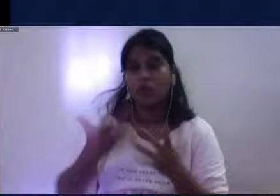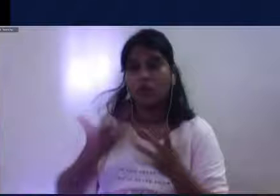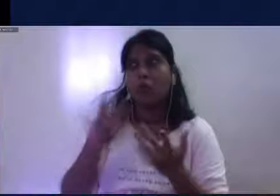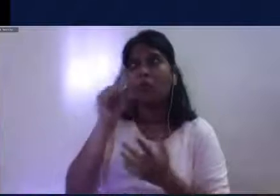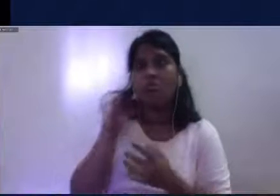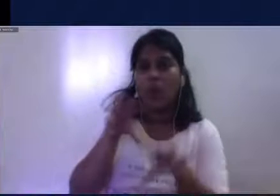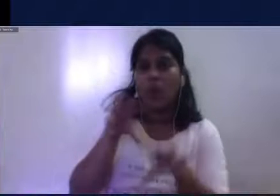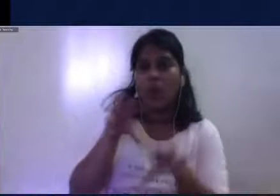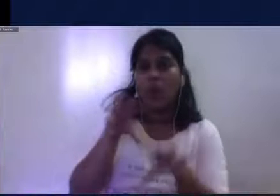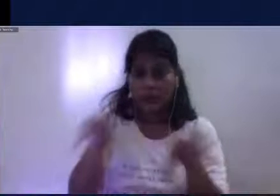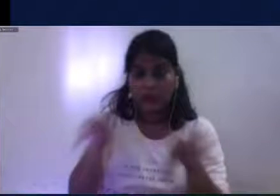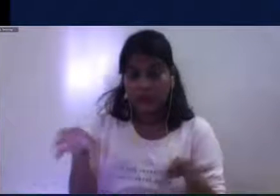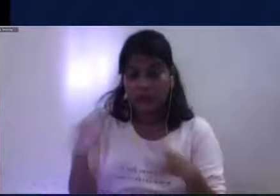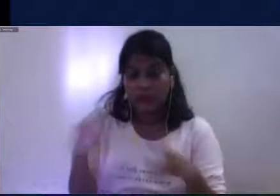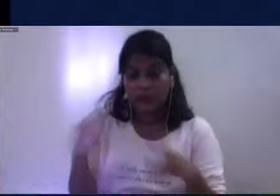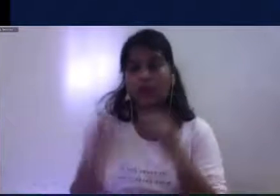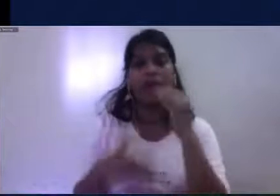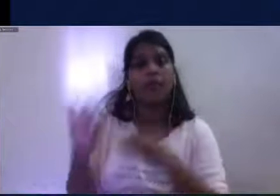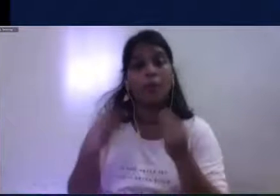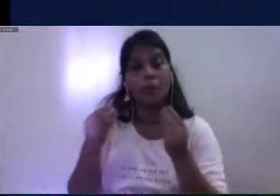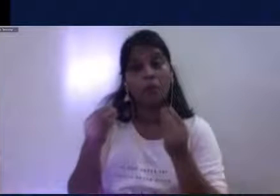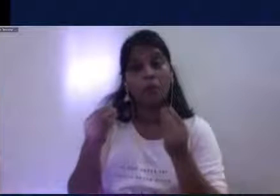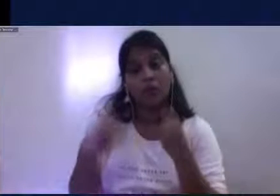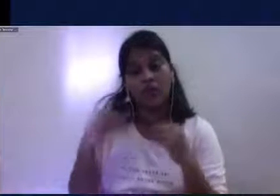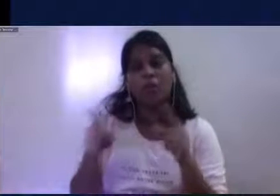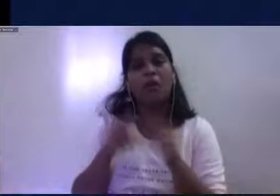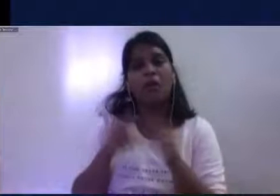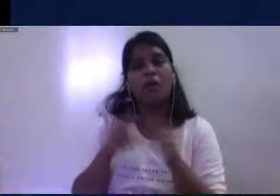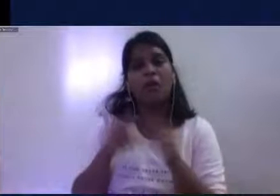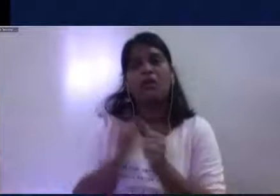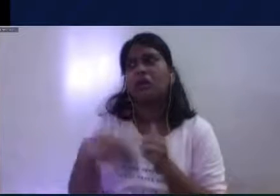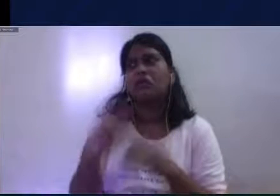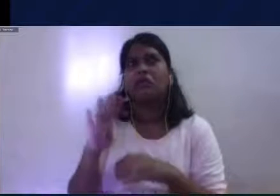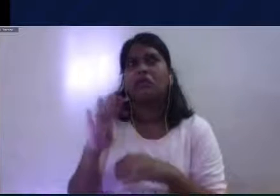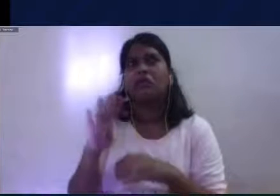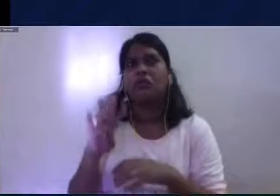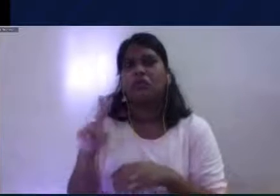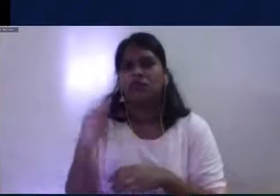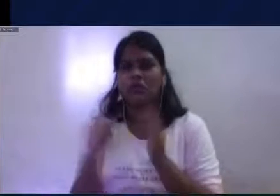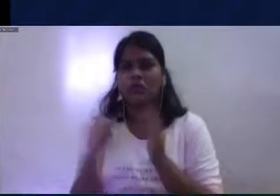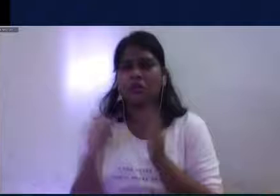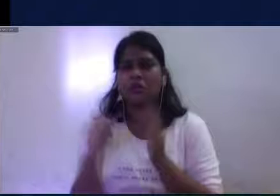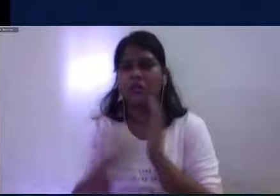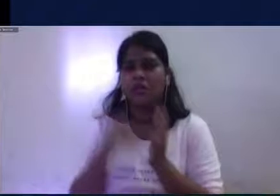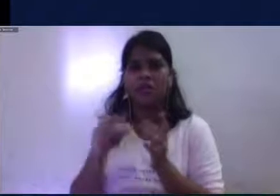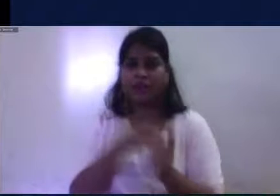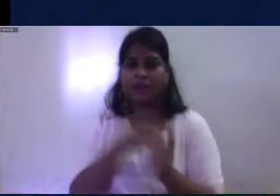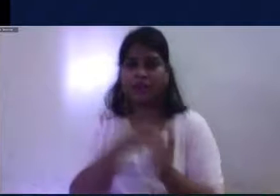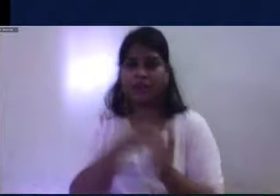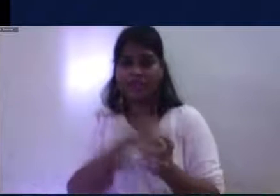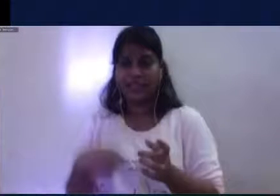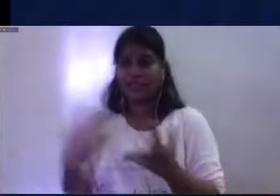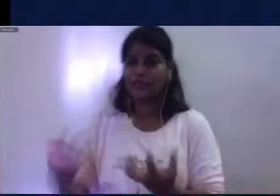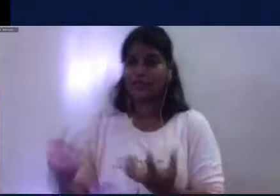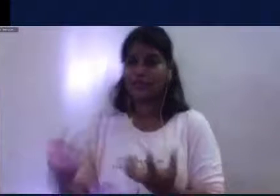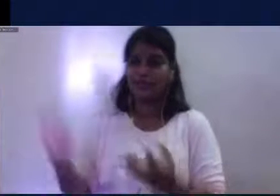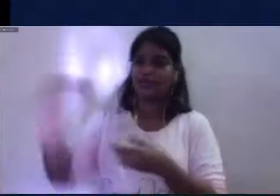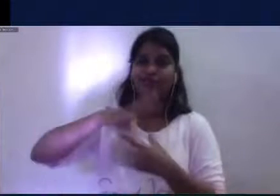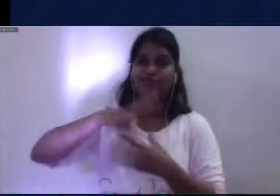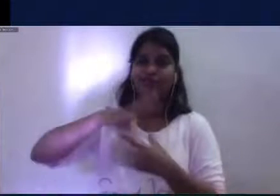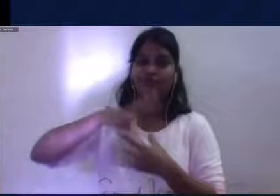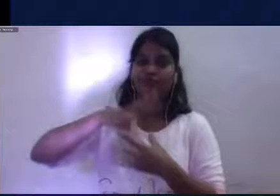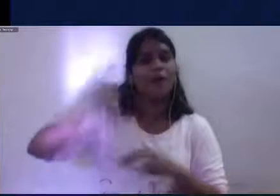pieces to begin with. They might even be able to sell it. But within the next 4 to 6 months, probably the Chinese would come in and just bulldoze them out of the